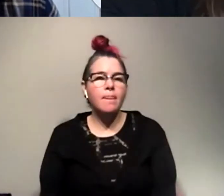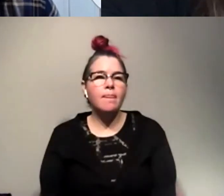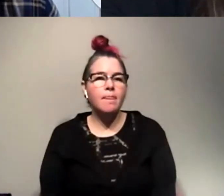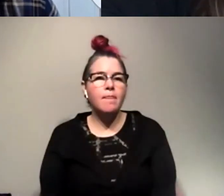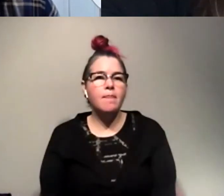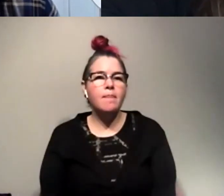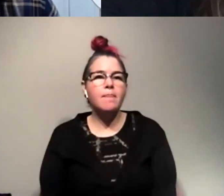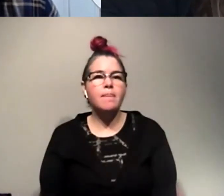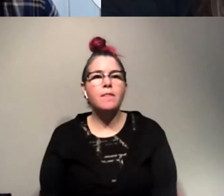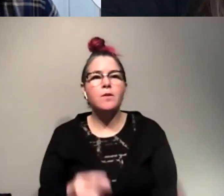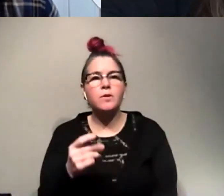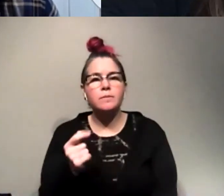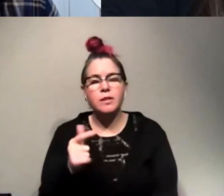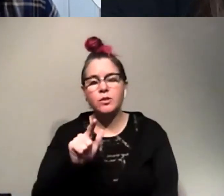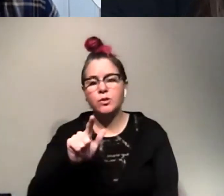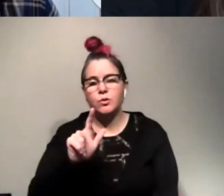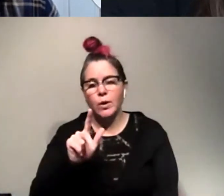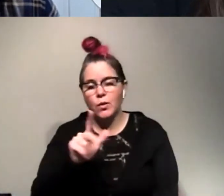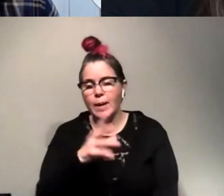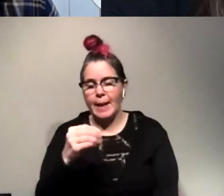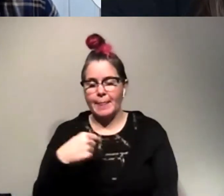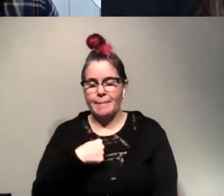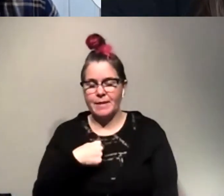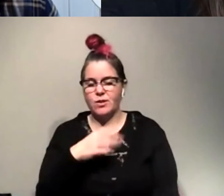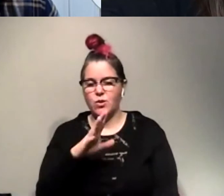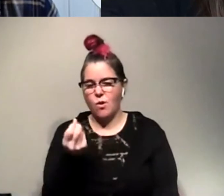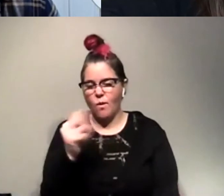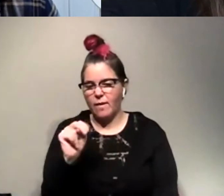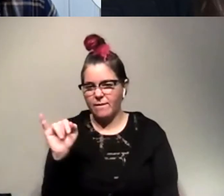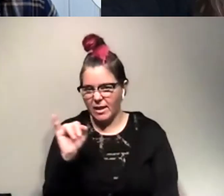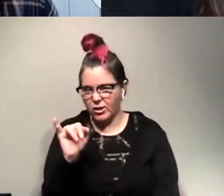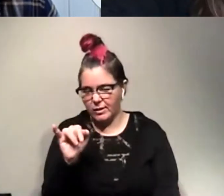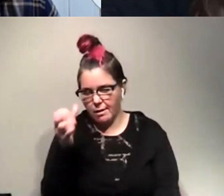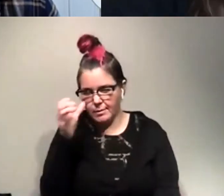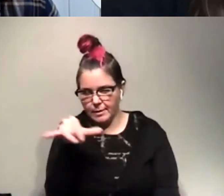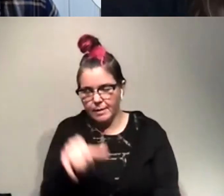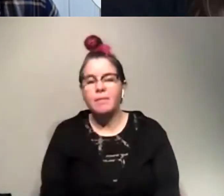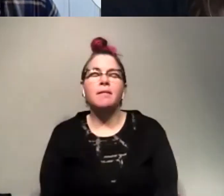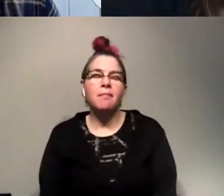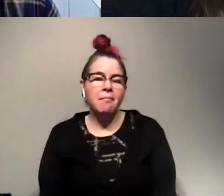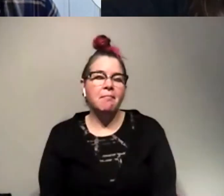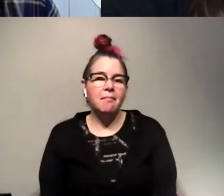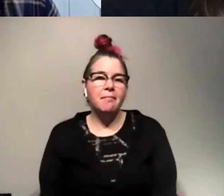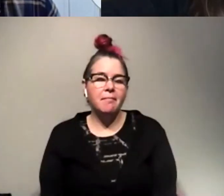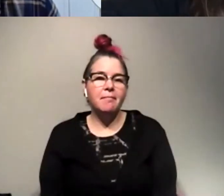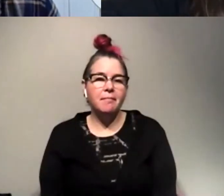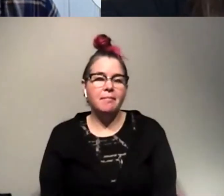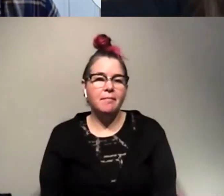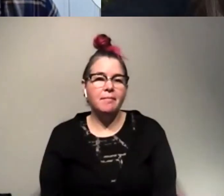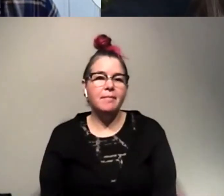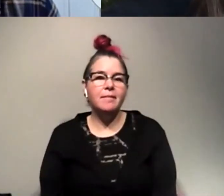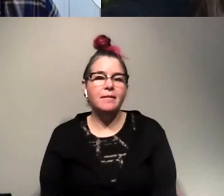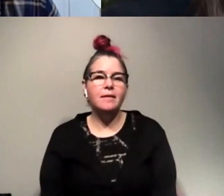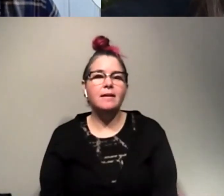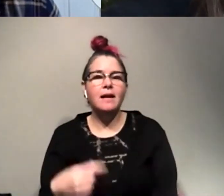speed 23andMeing your own infection, kind of. Yeah. Cool. Awesome. That's awesome. Now getting it